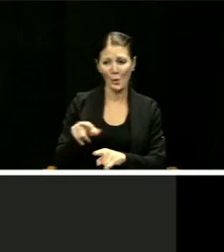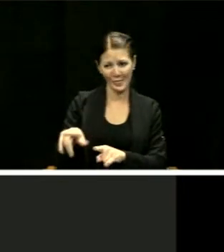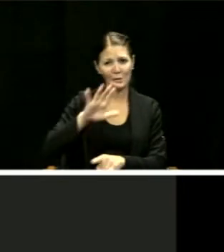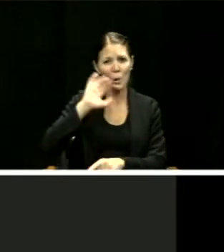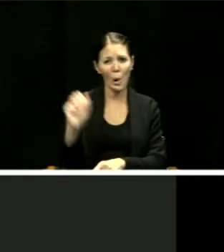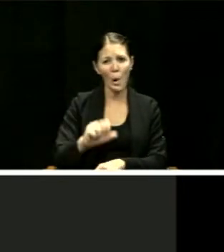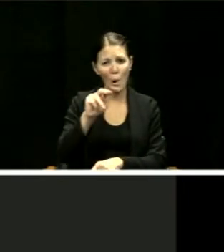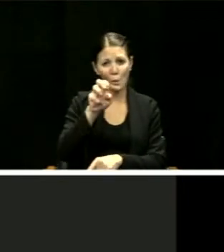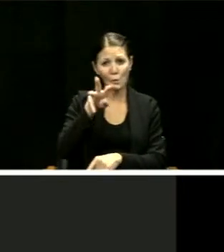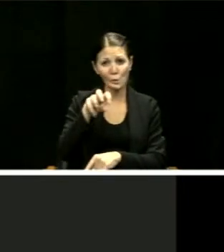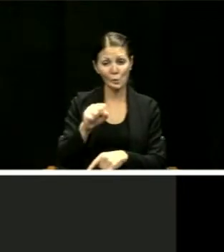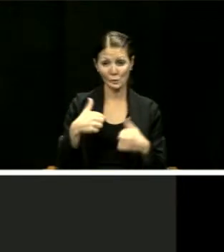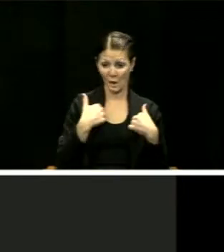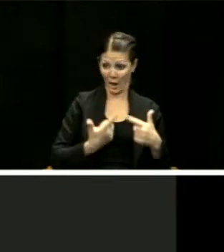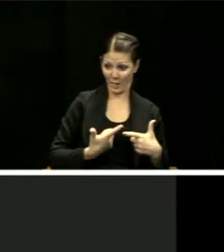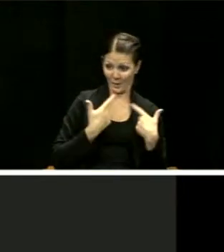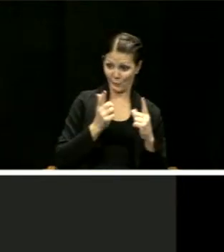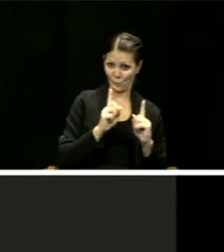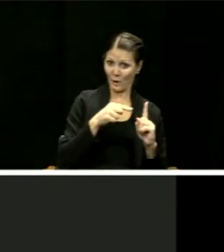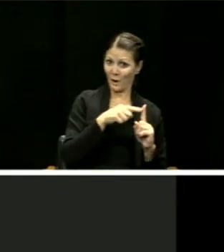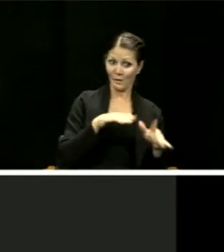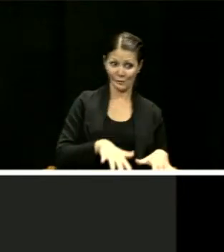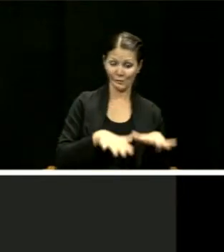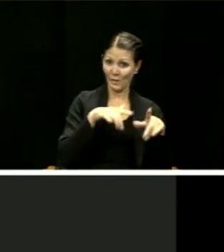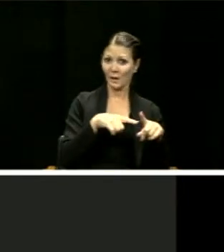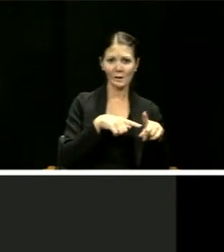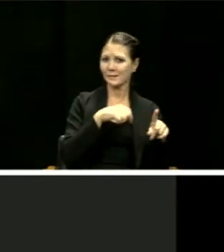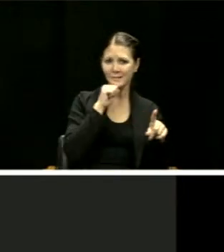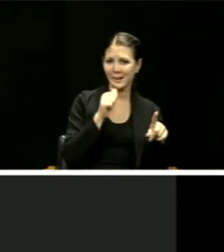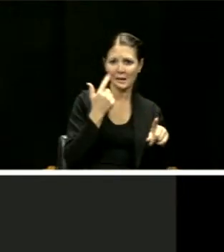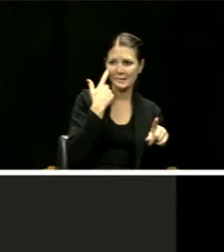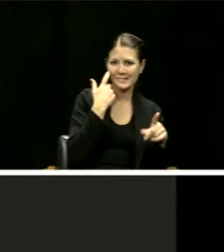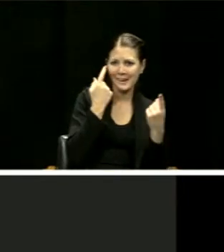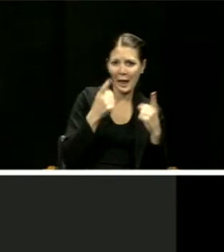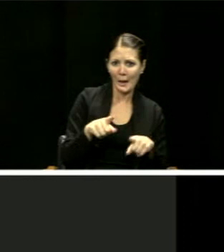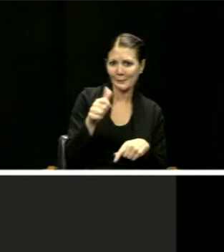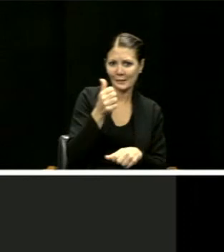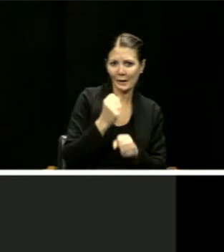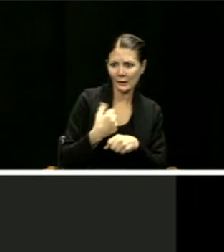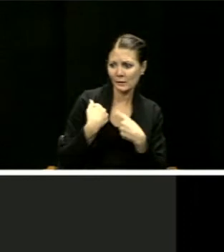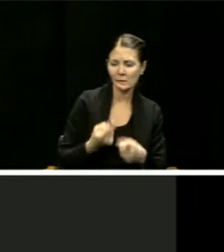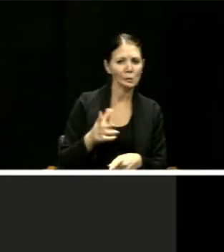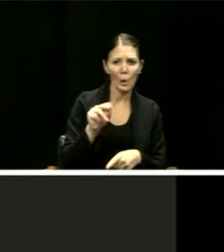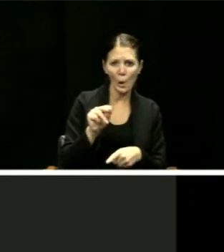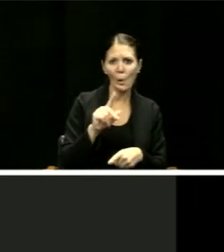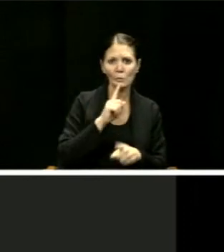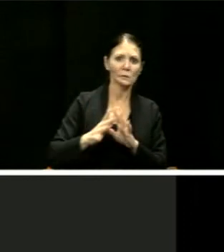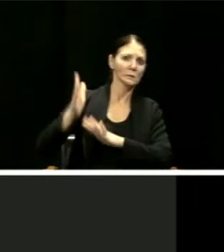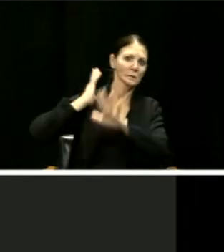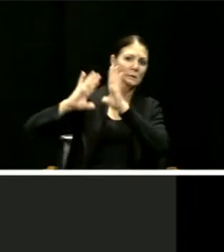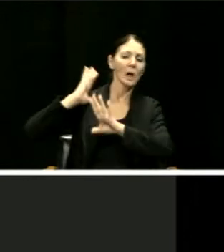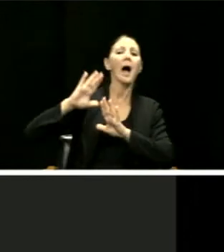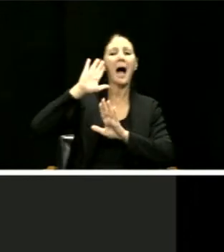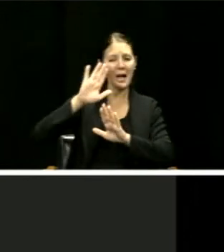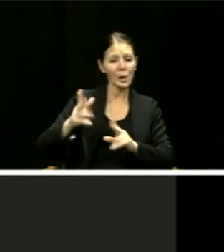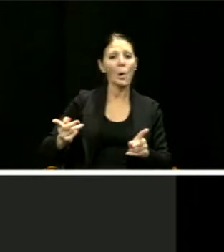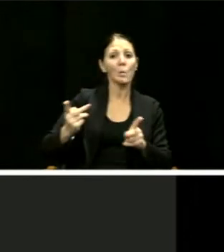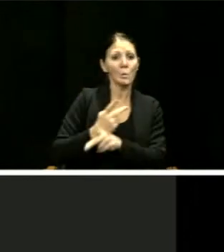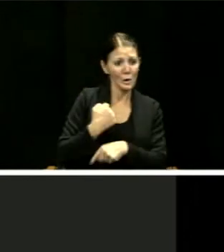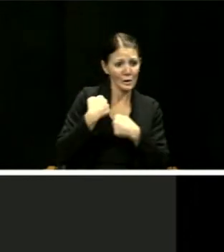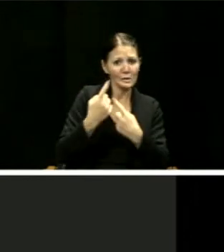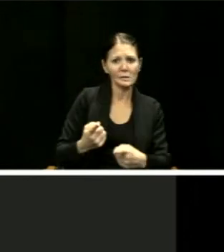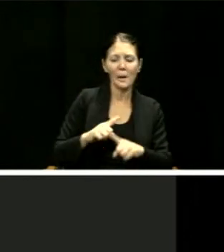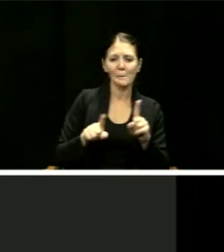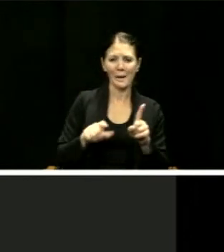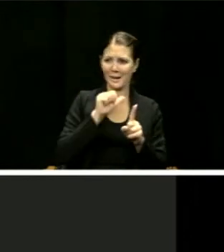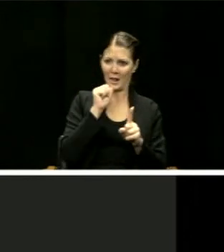where I live, the flooding is not something that just occurred within the last couple of years. It obviously is getting worse, but it's not something